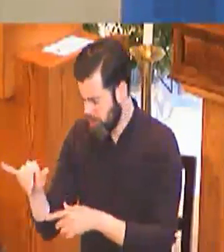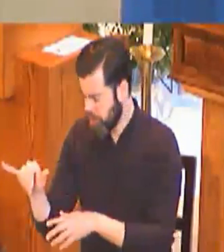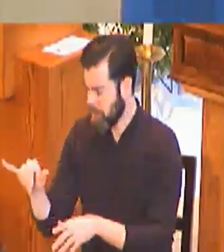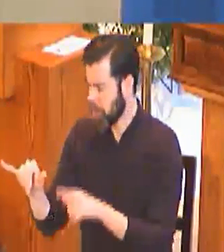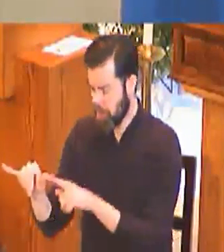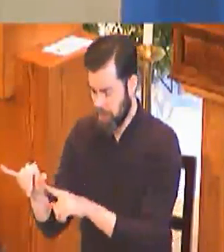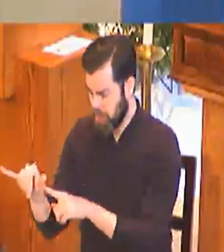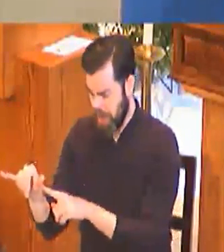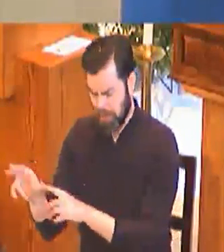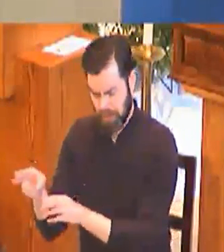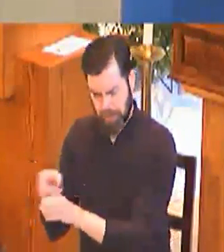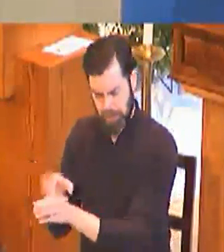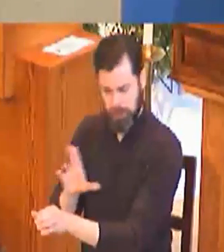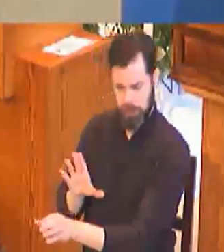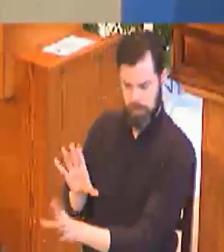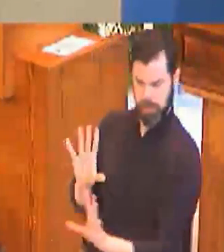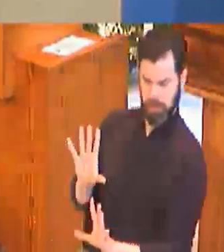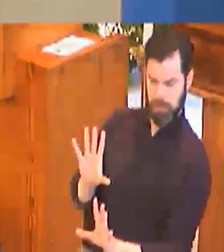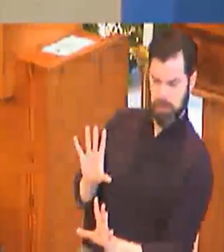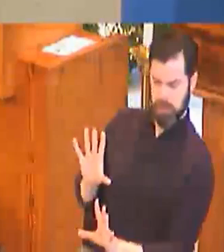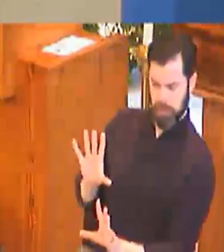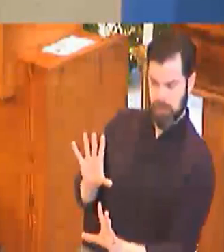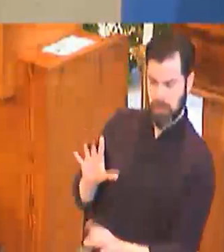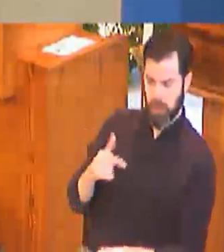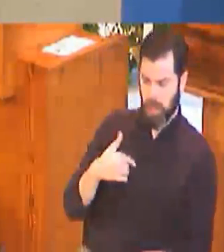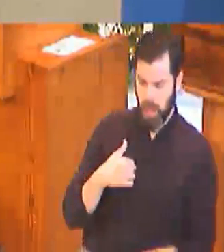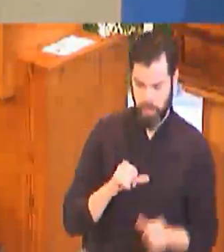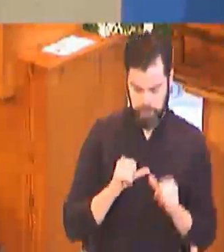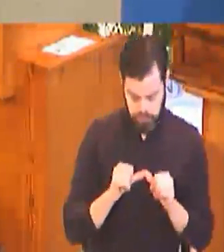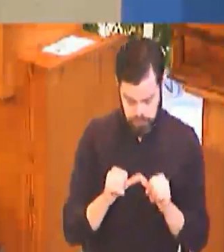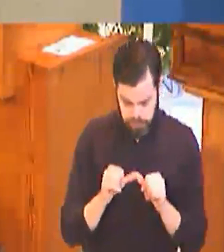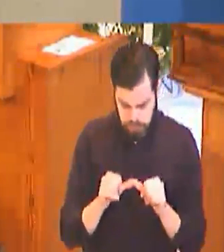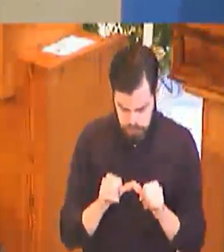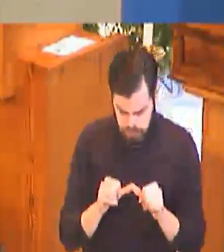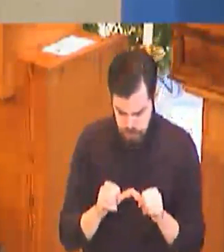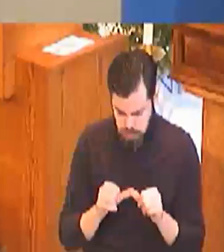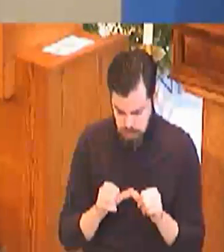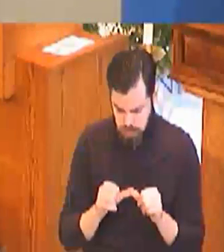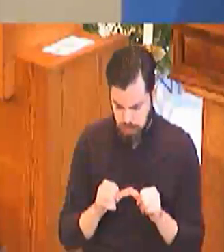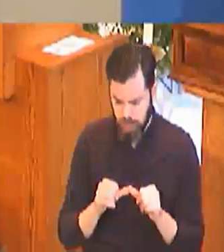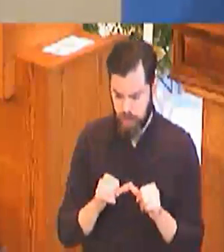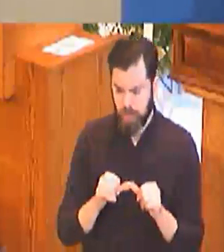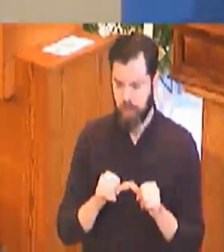choice for me to make, because I had some learning and growing to do. But boy, was